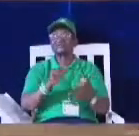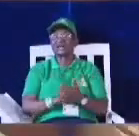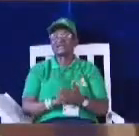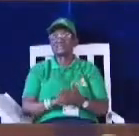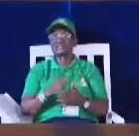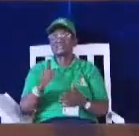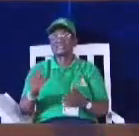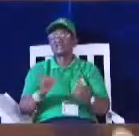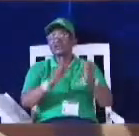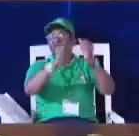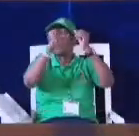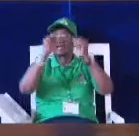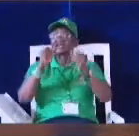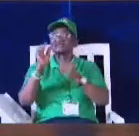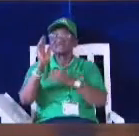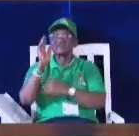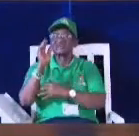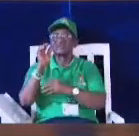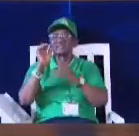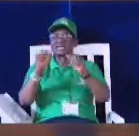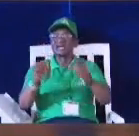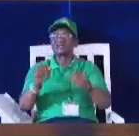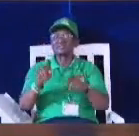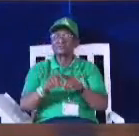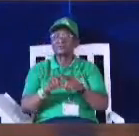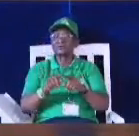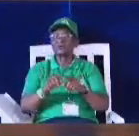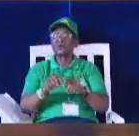The Almighty God can so anoint you